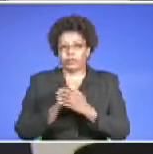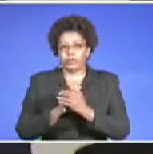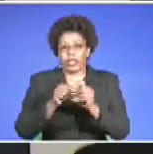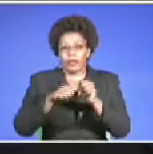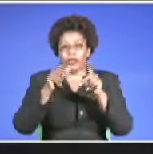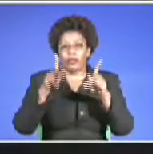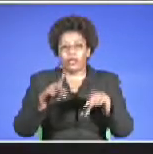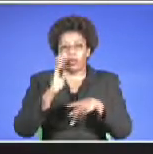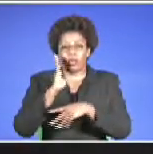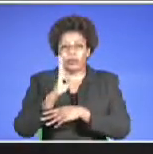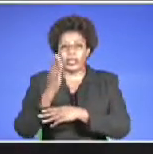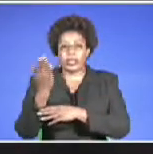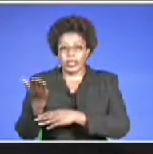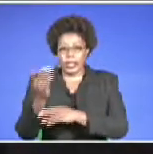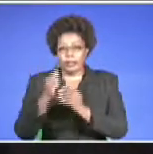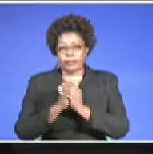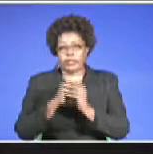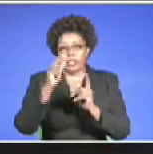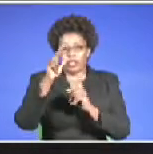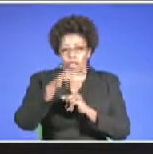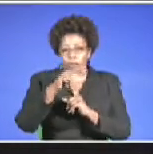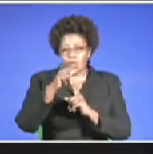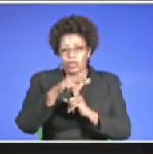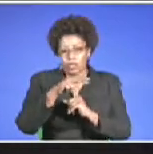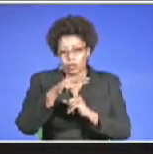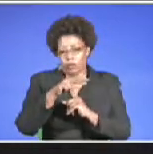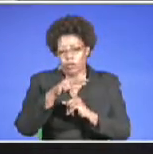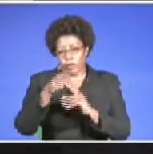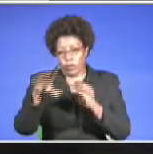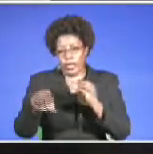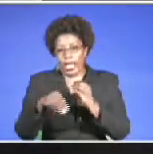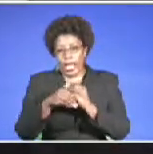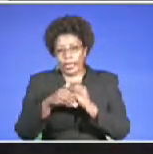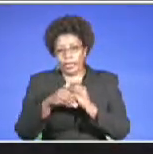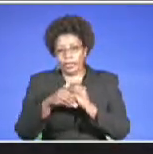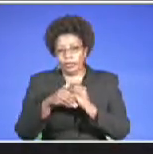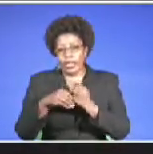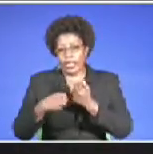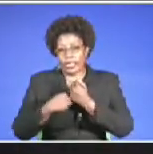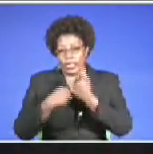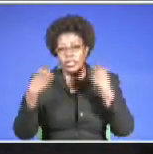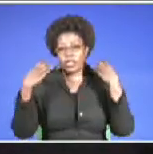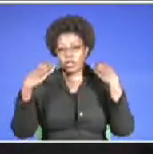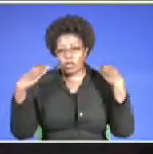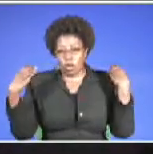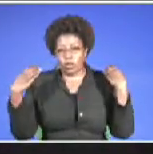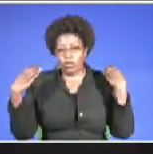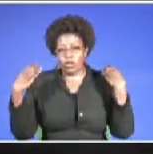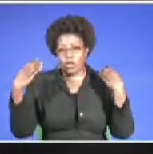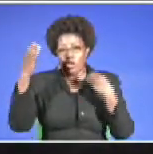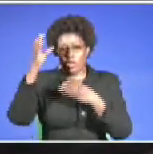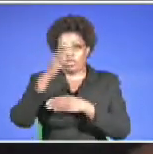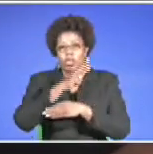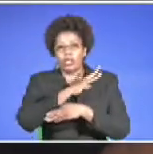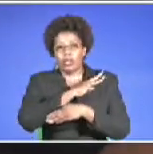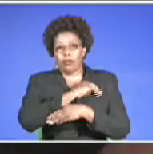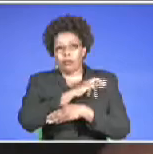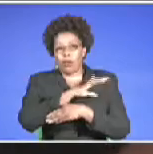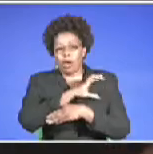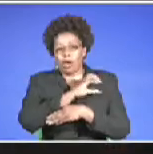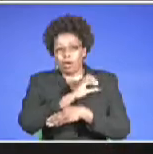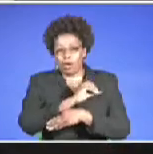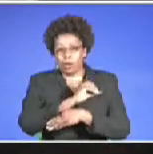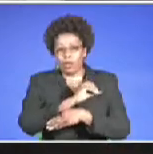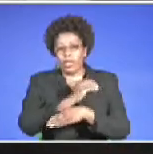everybody's going to be there. And some championship pedigree added to the mix, as Warriors assistant coach in charge of player development, Krista Marco, is a part of this year's